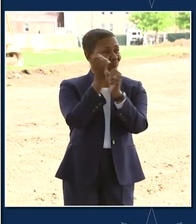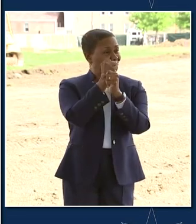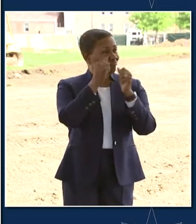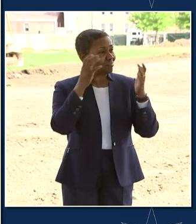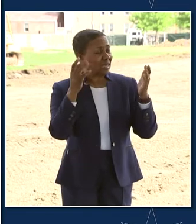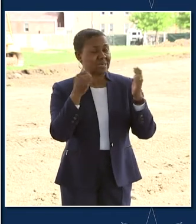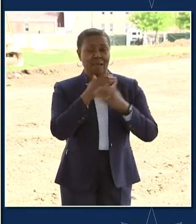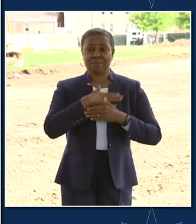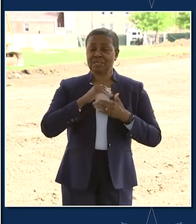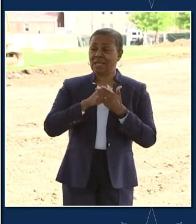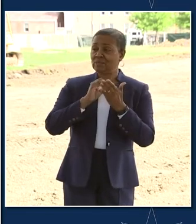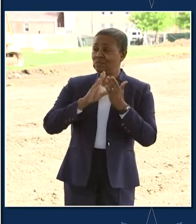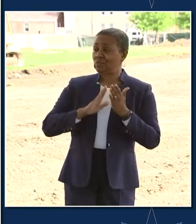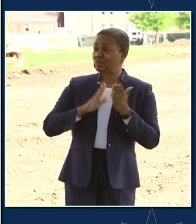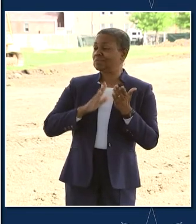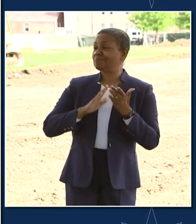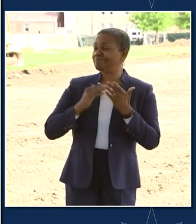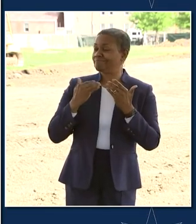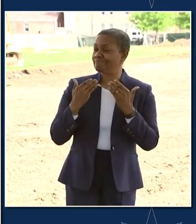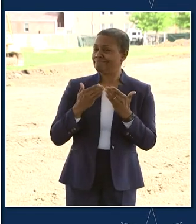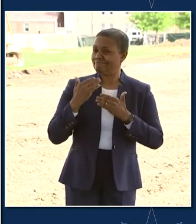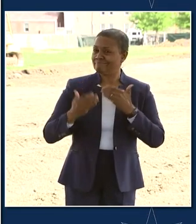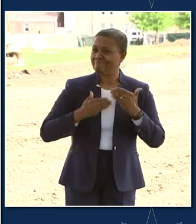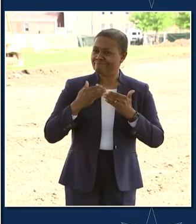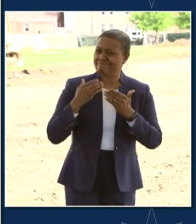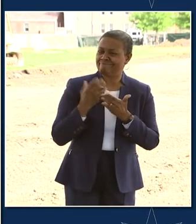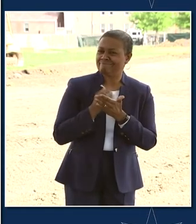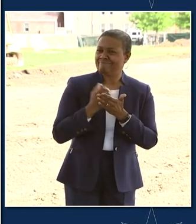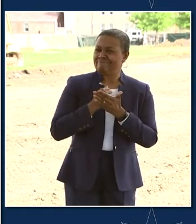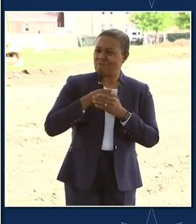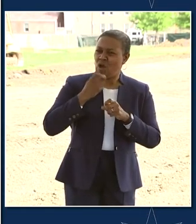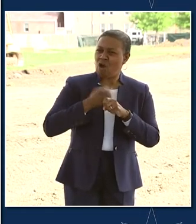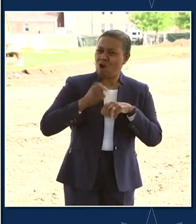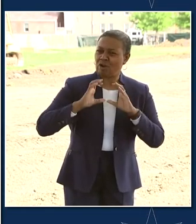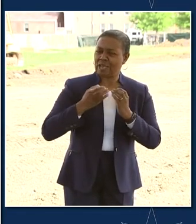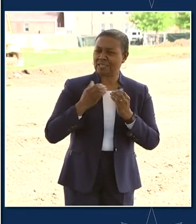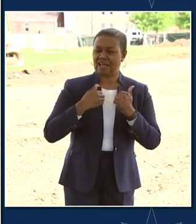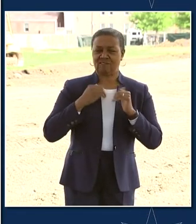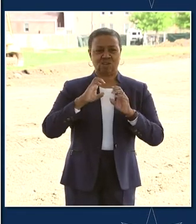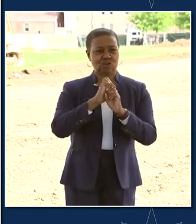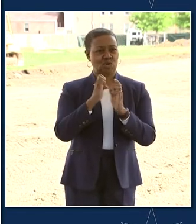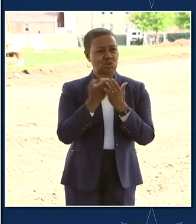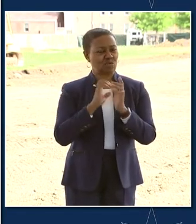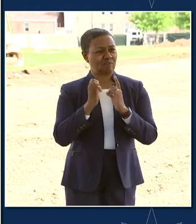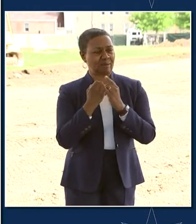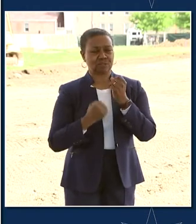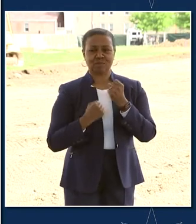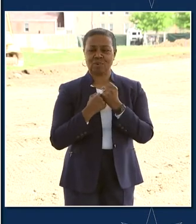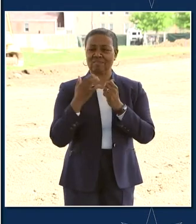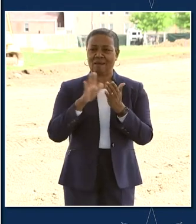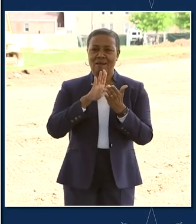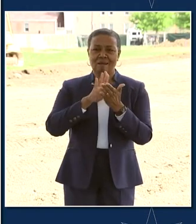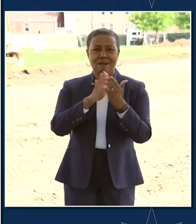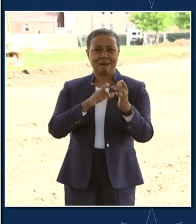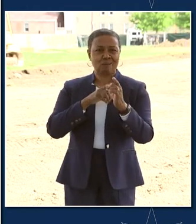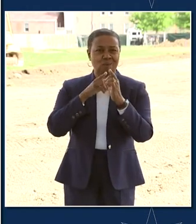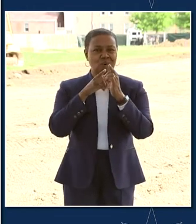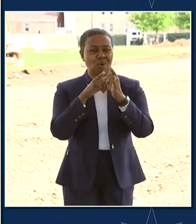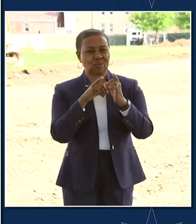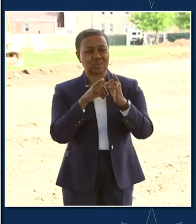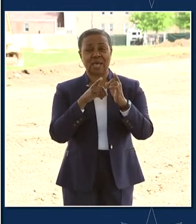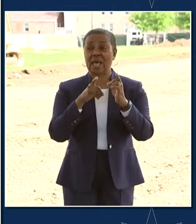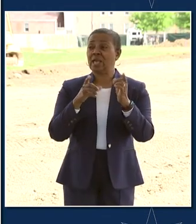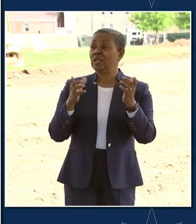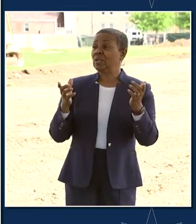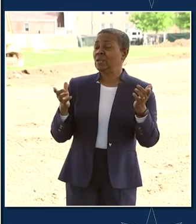and I'm pleased that students taking its rigorous classes will have a new environment that supports their academic goals, and we'll hear